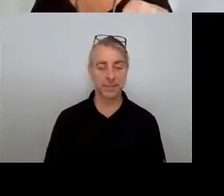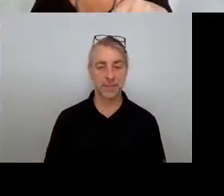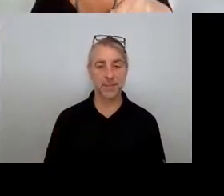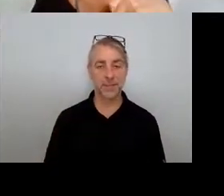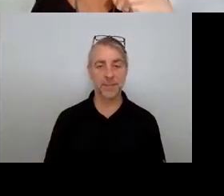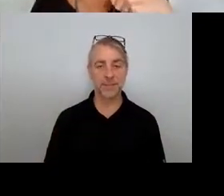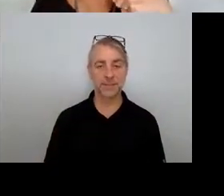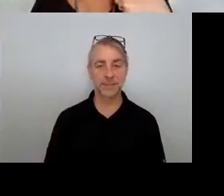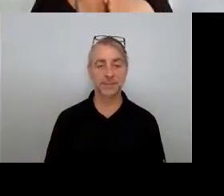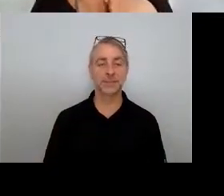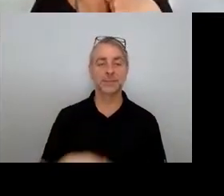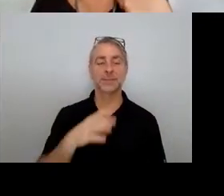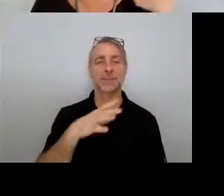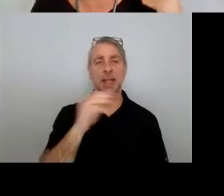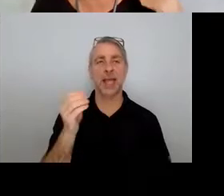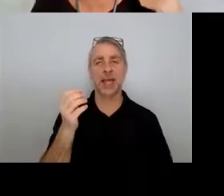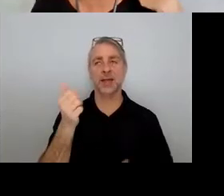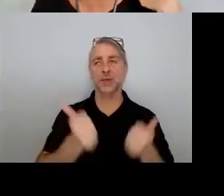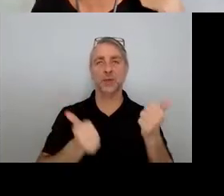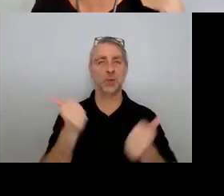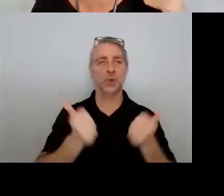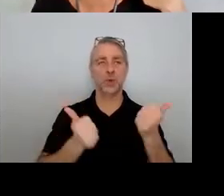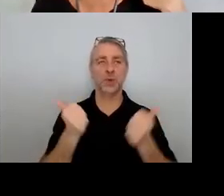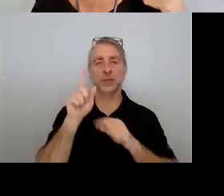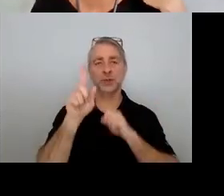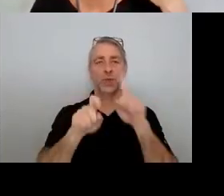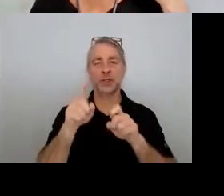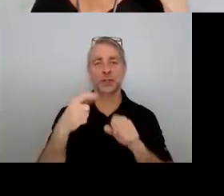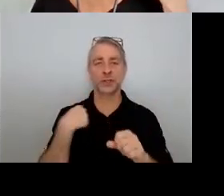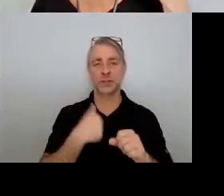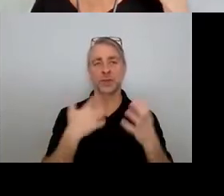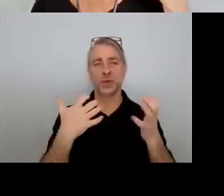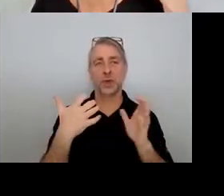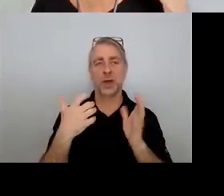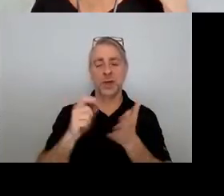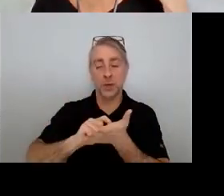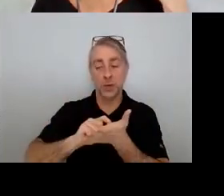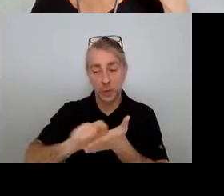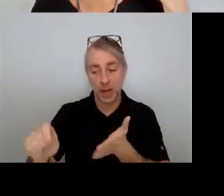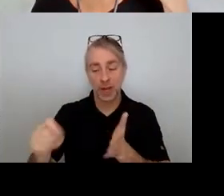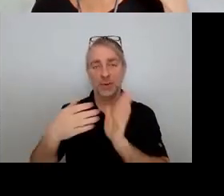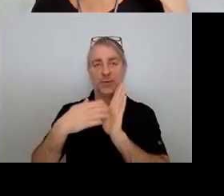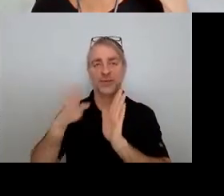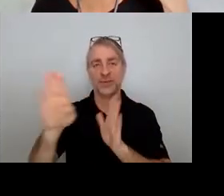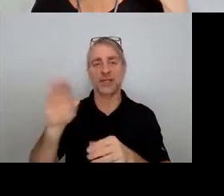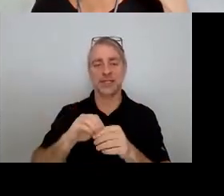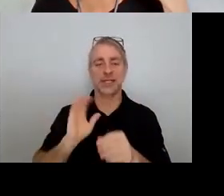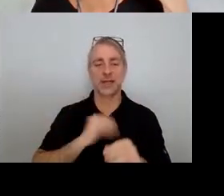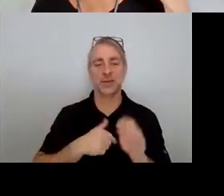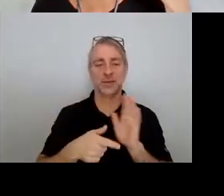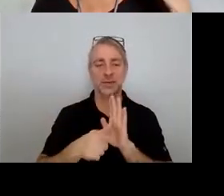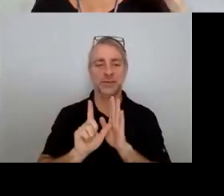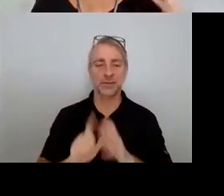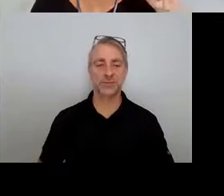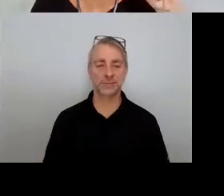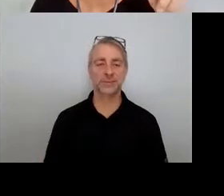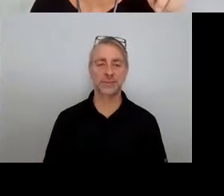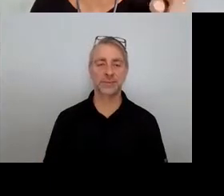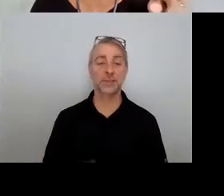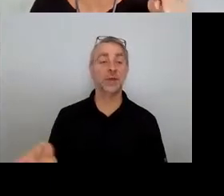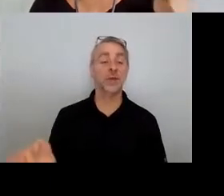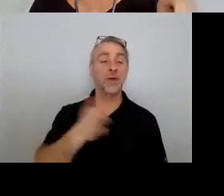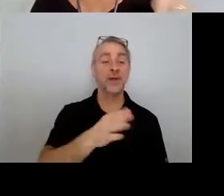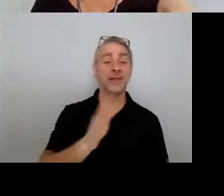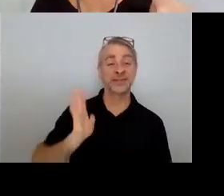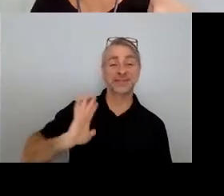we want to illuminate in our review. Okay, so if we go back to the Belland, the computer scaffolding example,